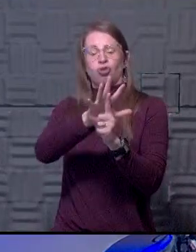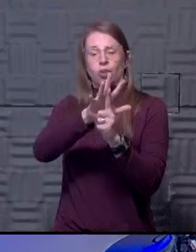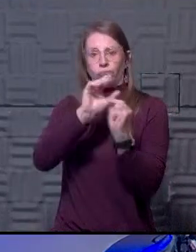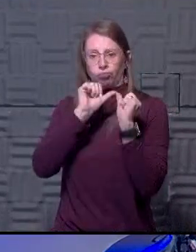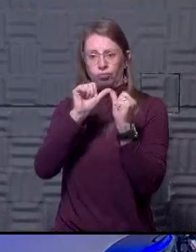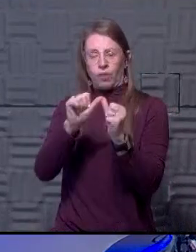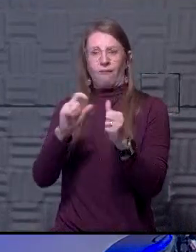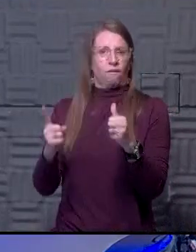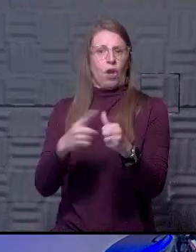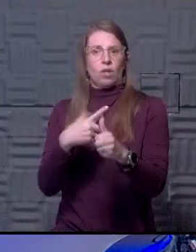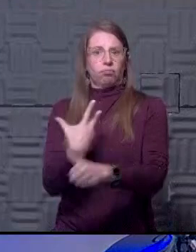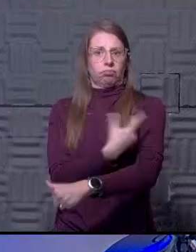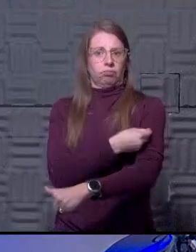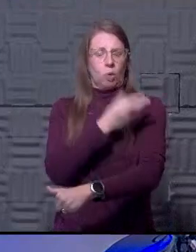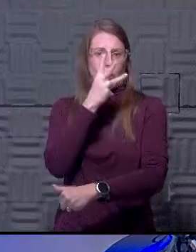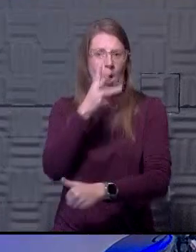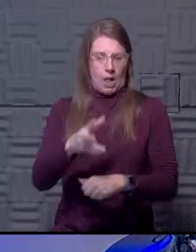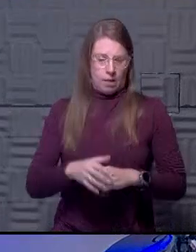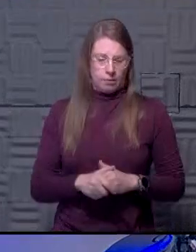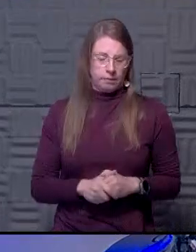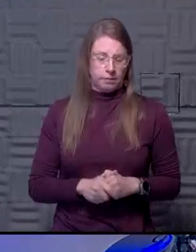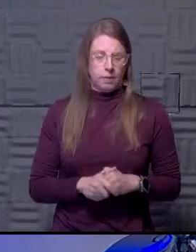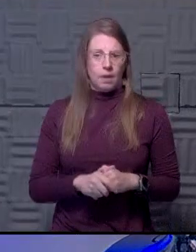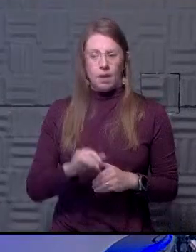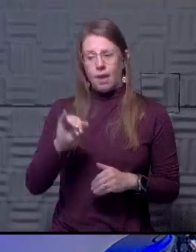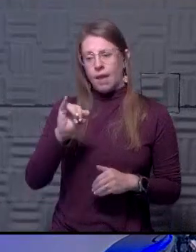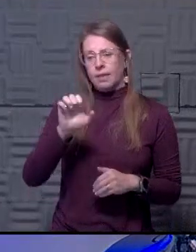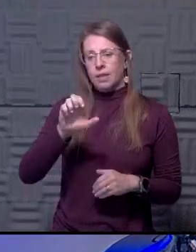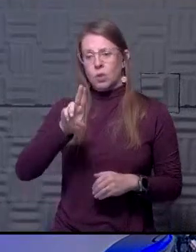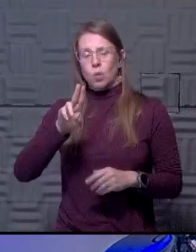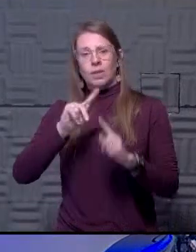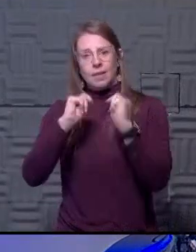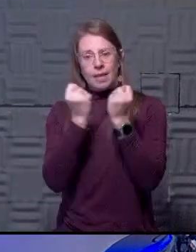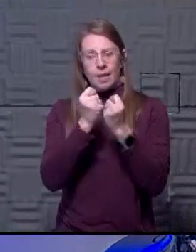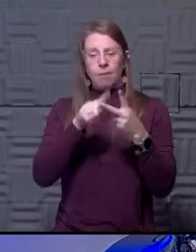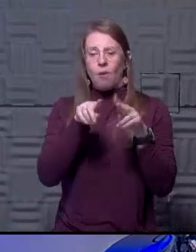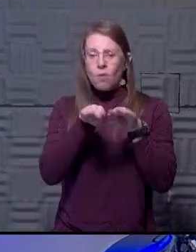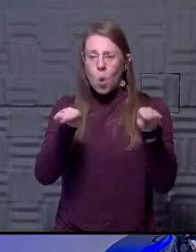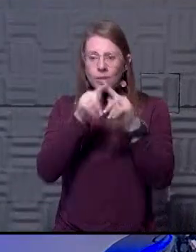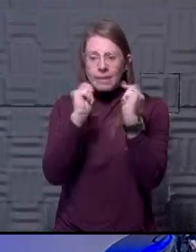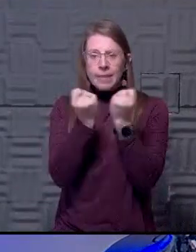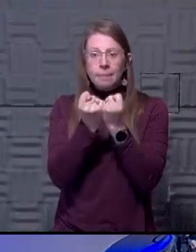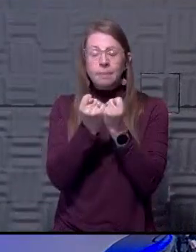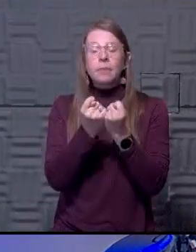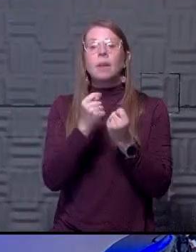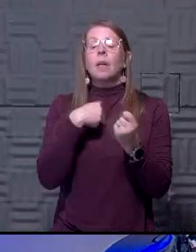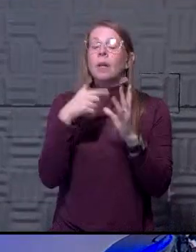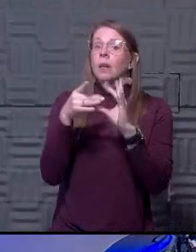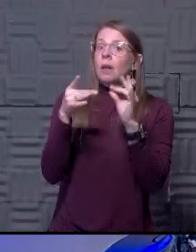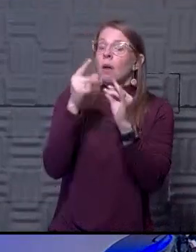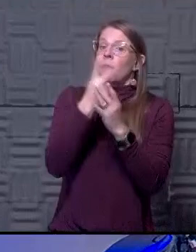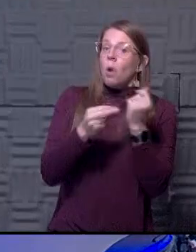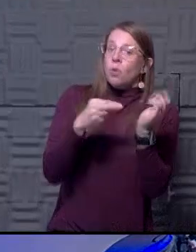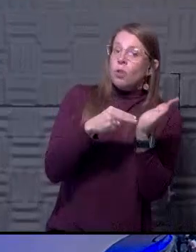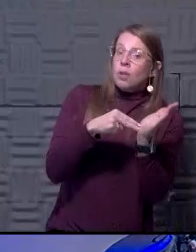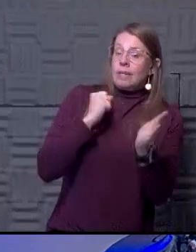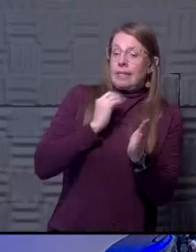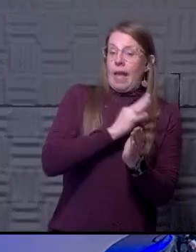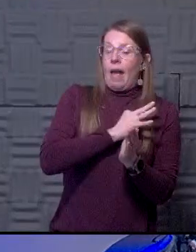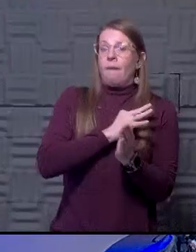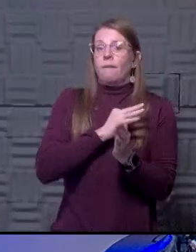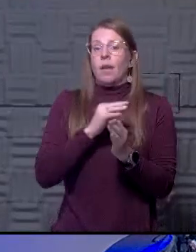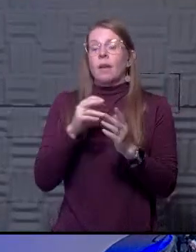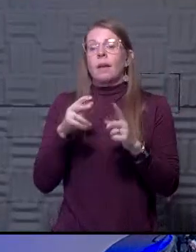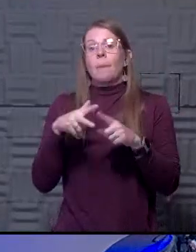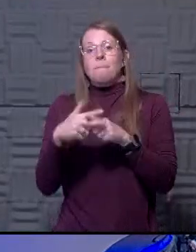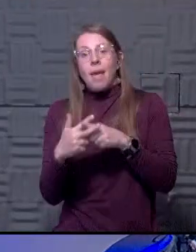vaccinated first. And so we've gone through our ICU teams, we've gone through our floor teams, and when I say that, I mean both nursing staff,